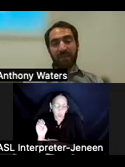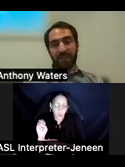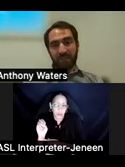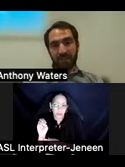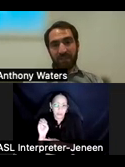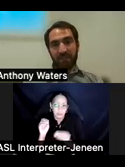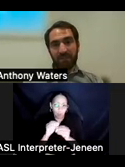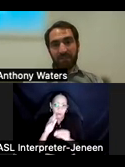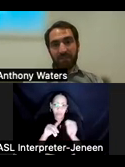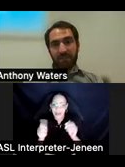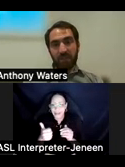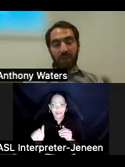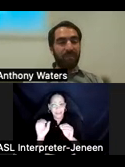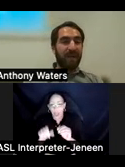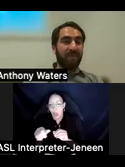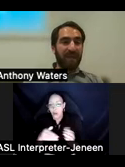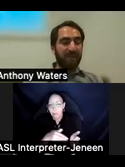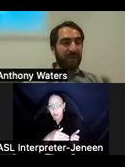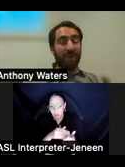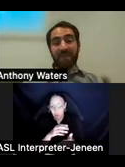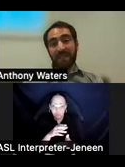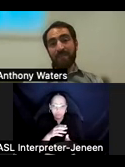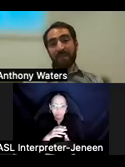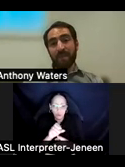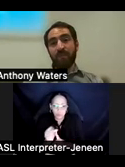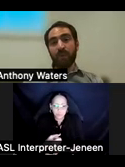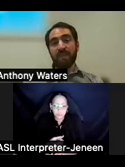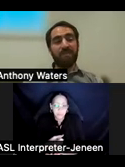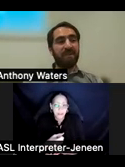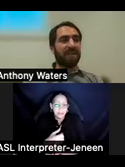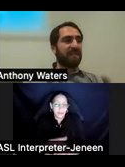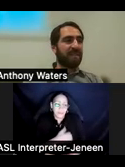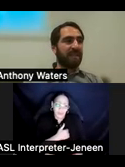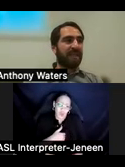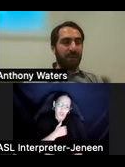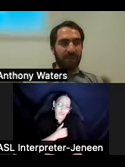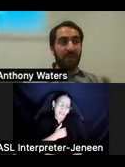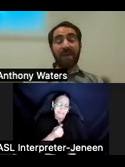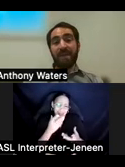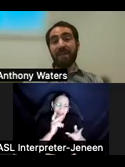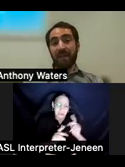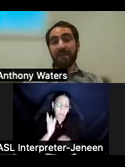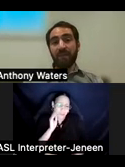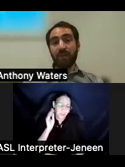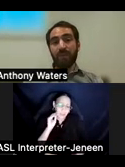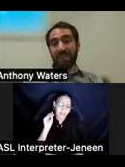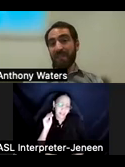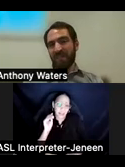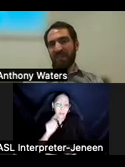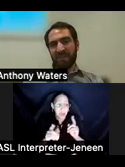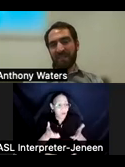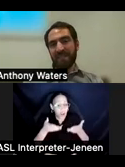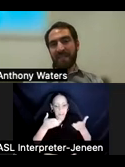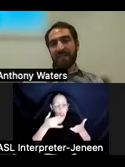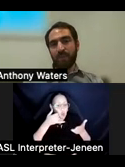medical condition. So I regret that that's been some folks' experience, and I would recommend calling the local police station